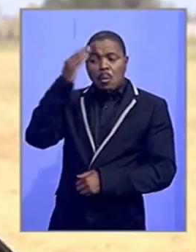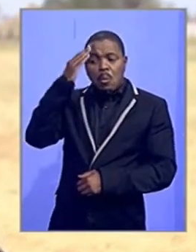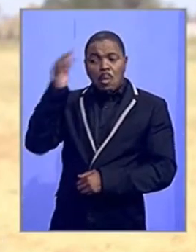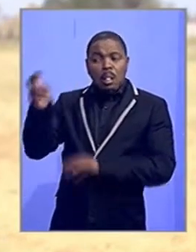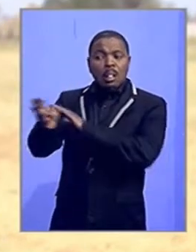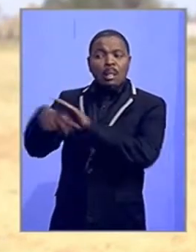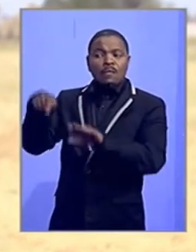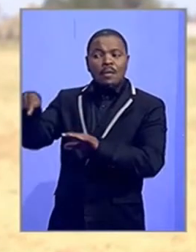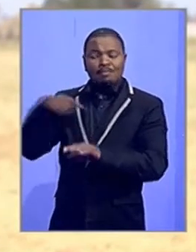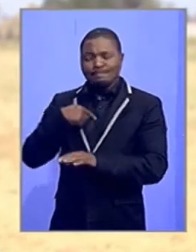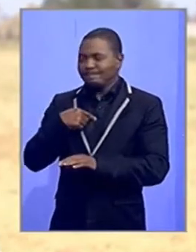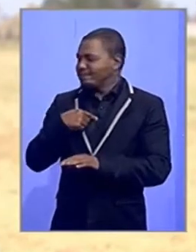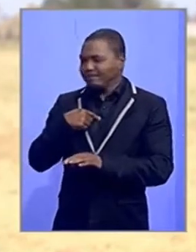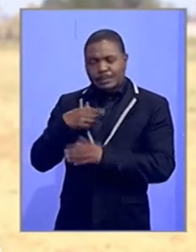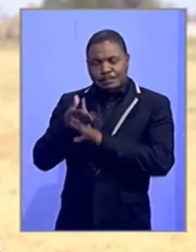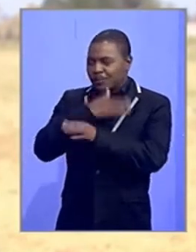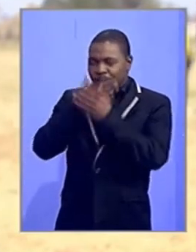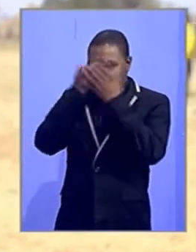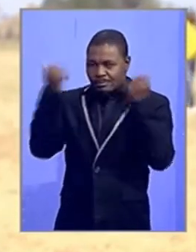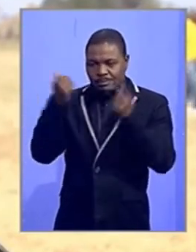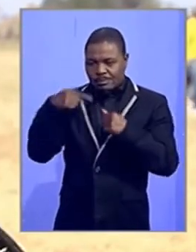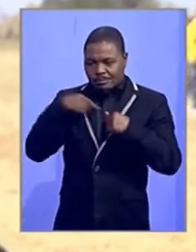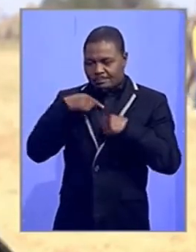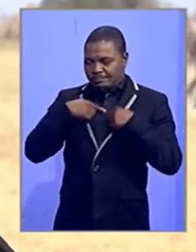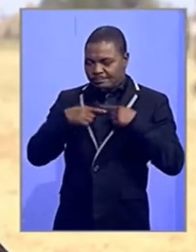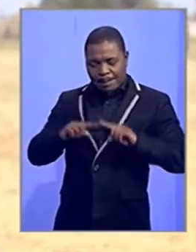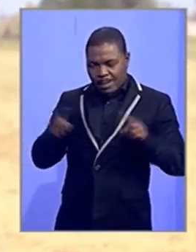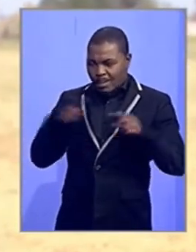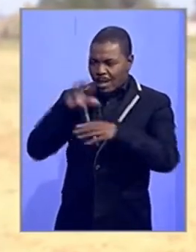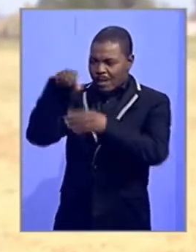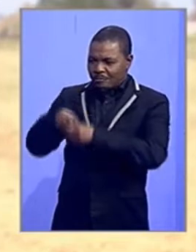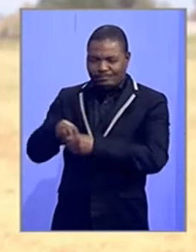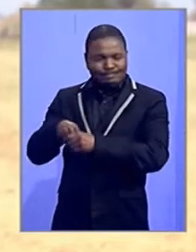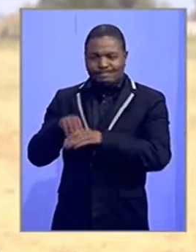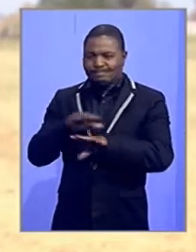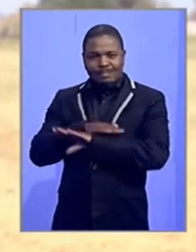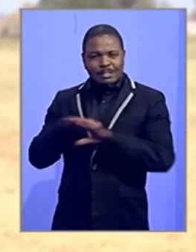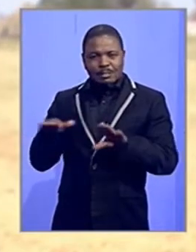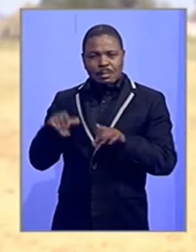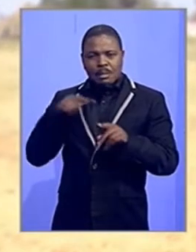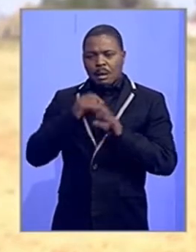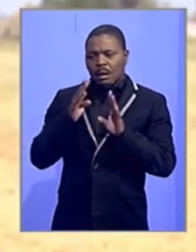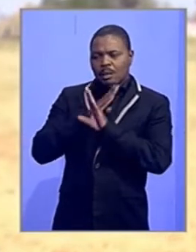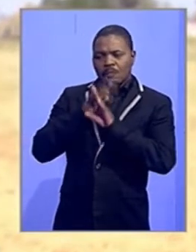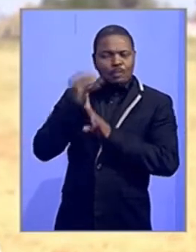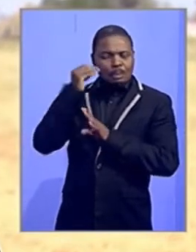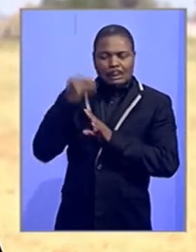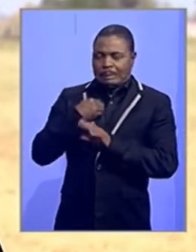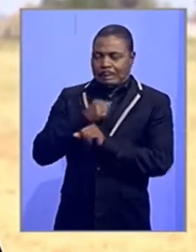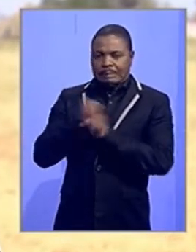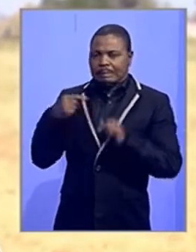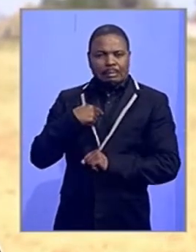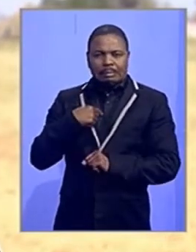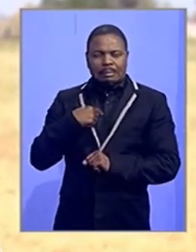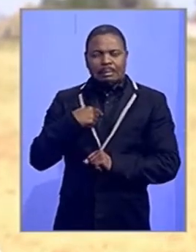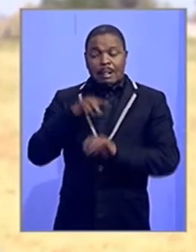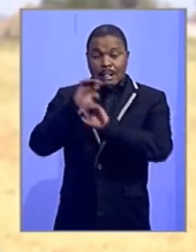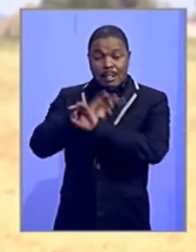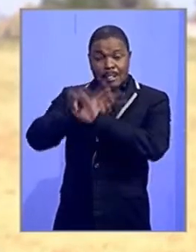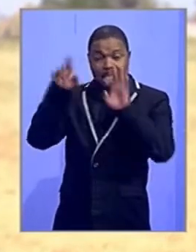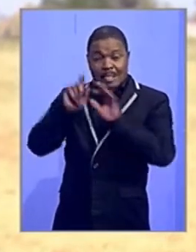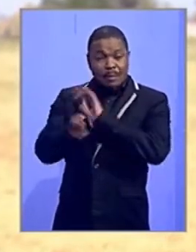theft. I deny that I was involved or I kept secret of any information. What is clear that this